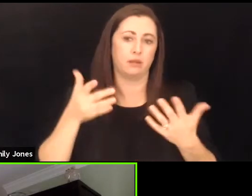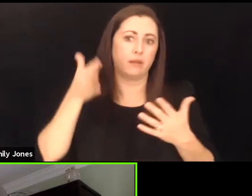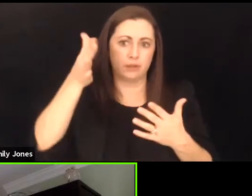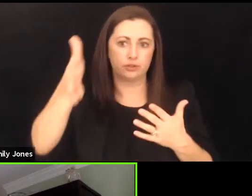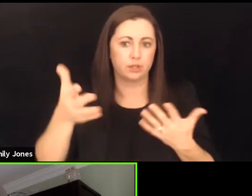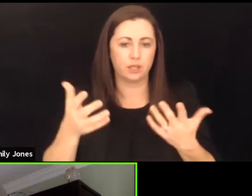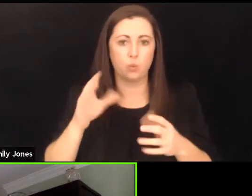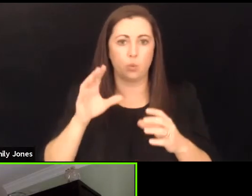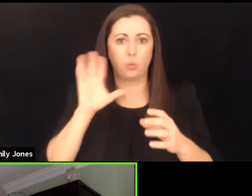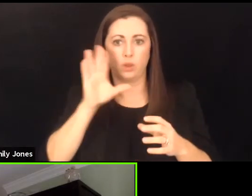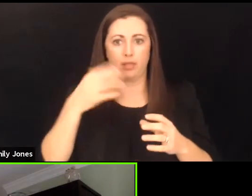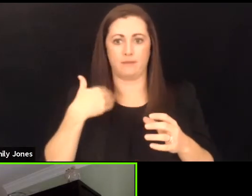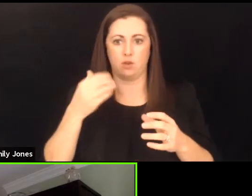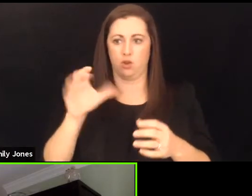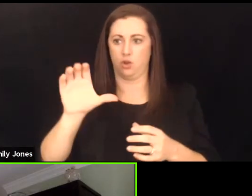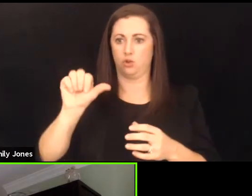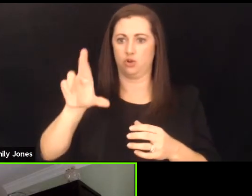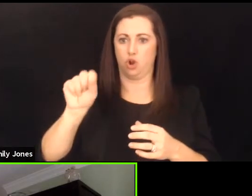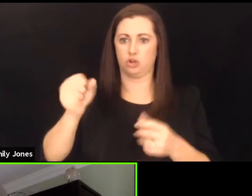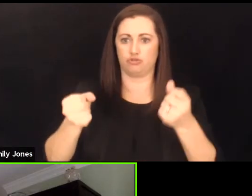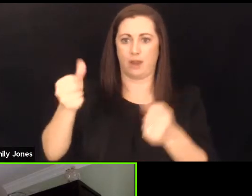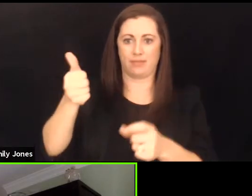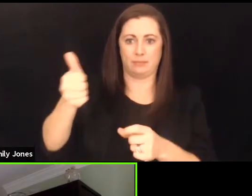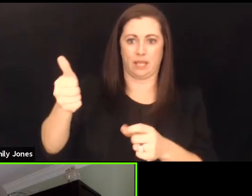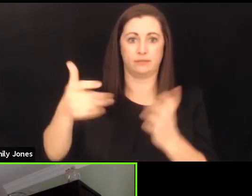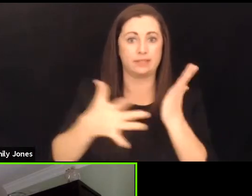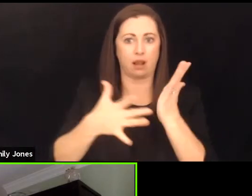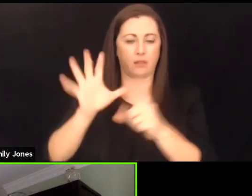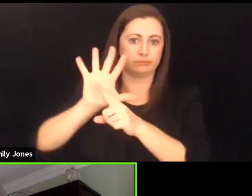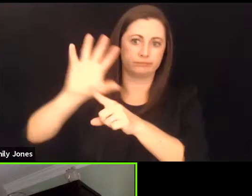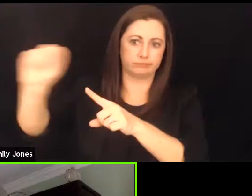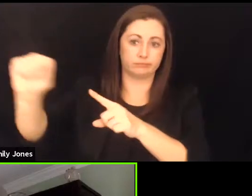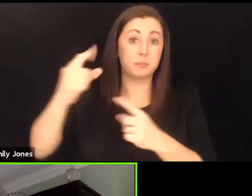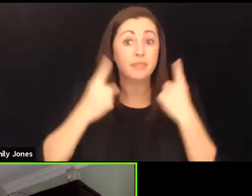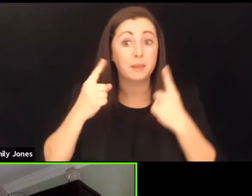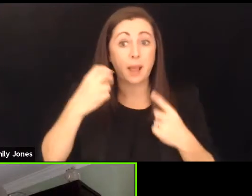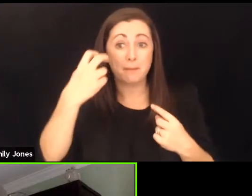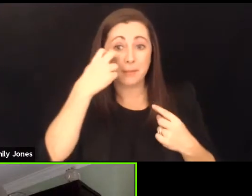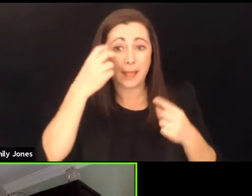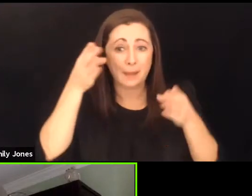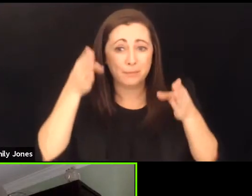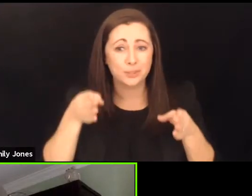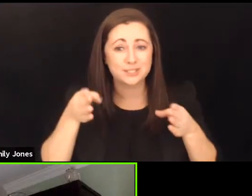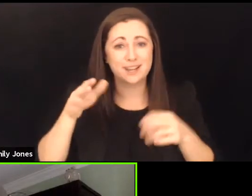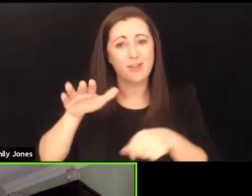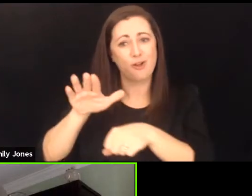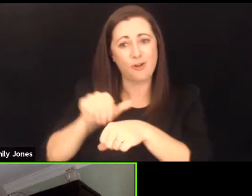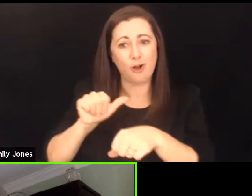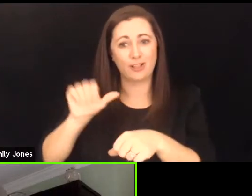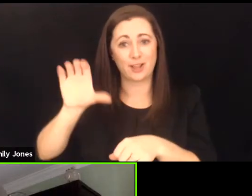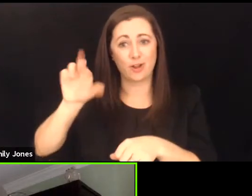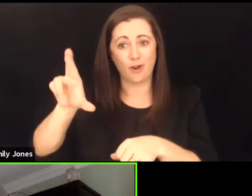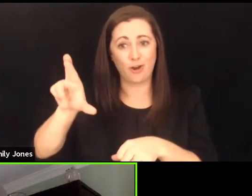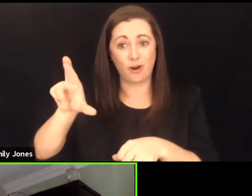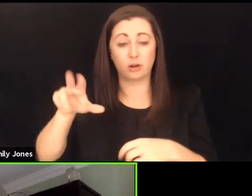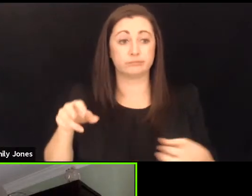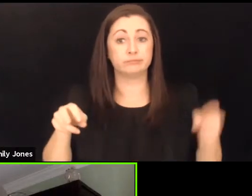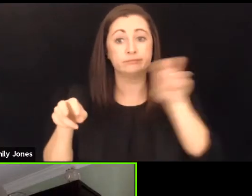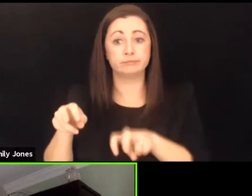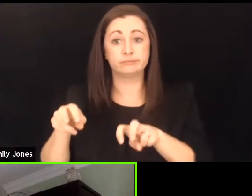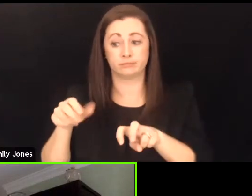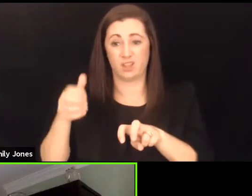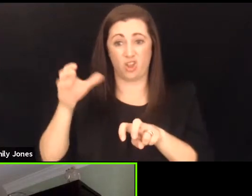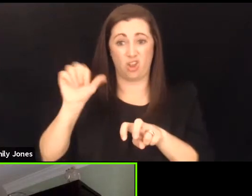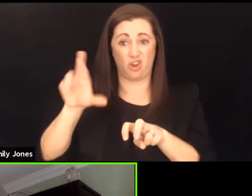soon. Technology is gonna be fantastic. Think about a blind person calling up a car, take them someplace, drop them off, come back and pick them up,